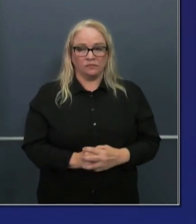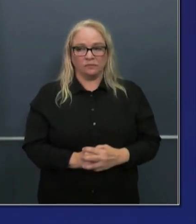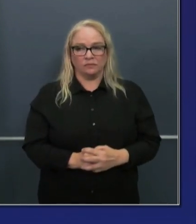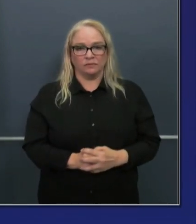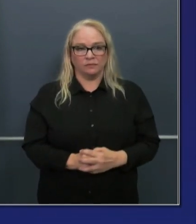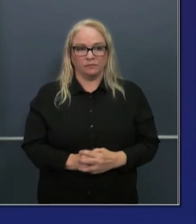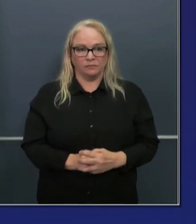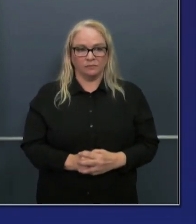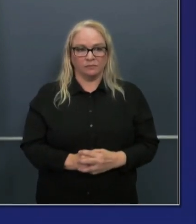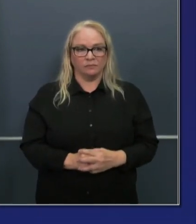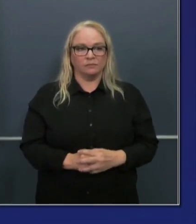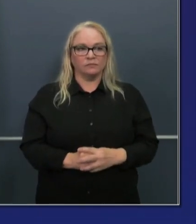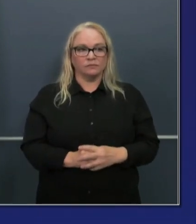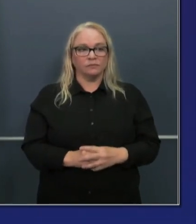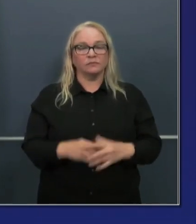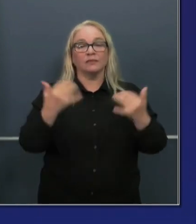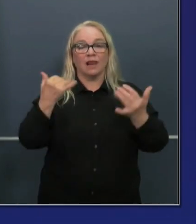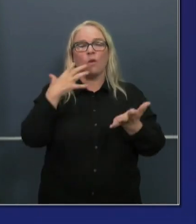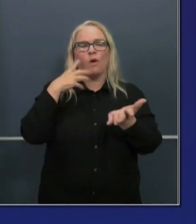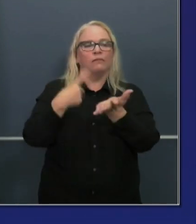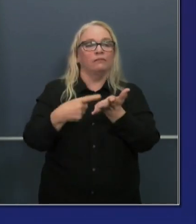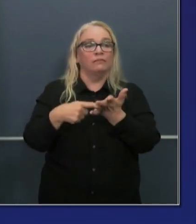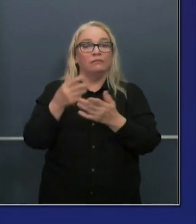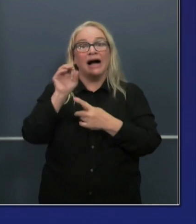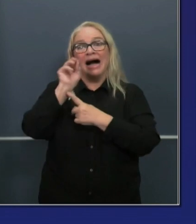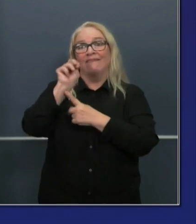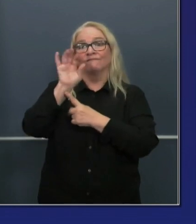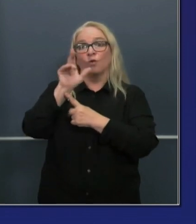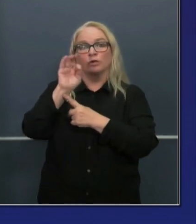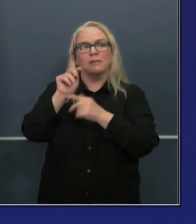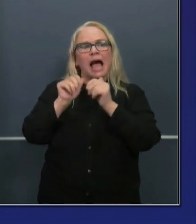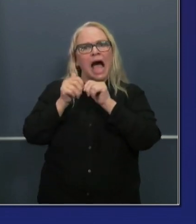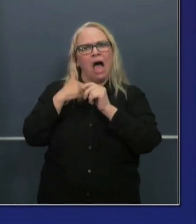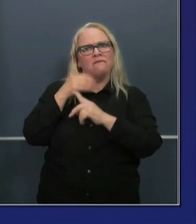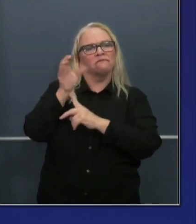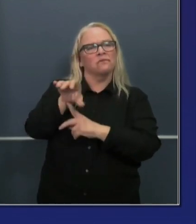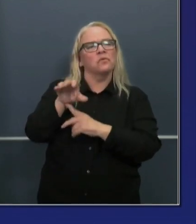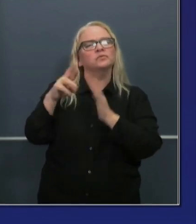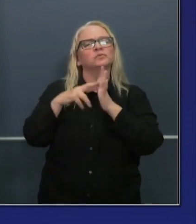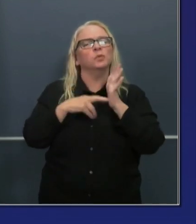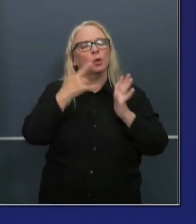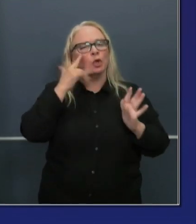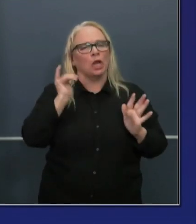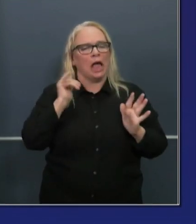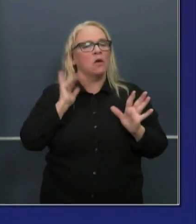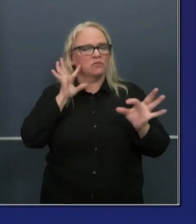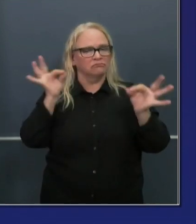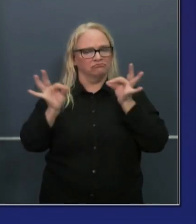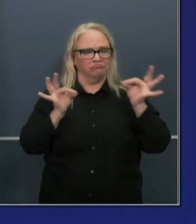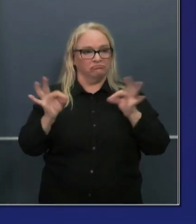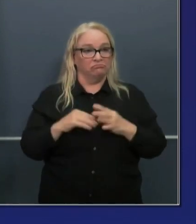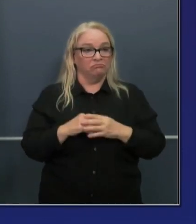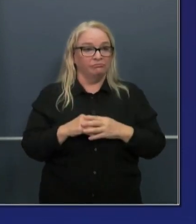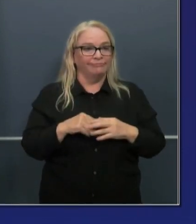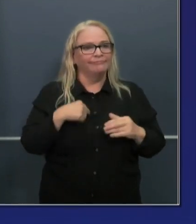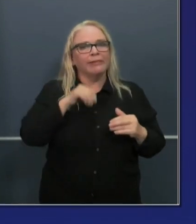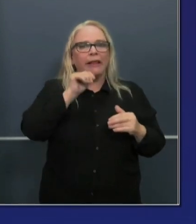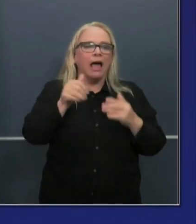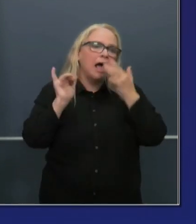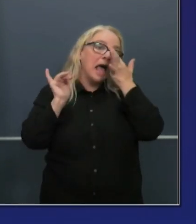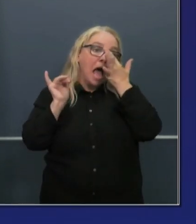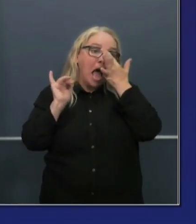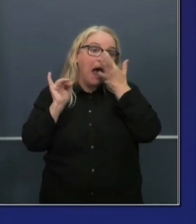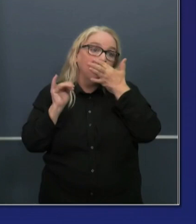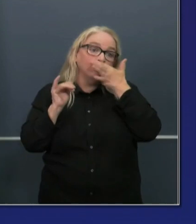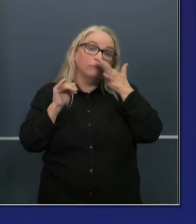of enforcement. Enforcement is a difficult one, and I'm not naive about that, and I'm not by any stretch of the imagination